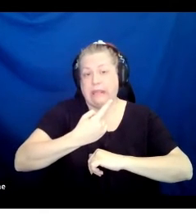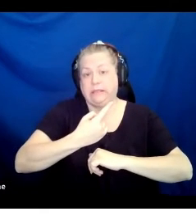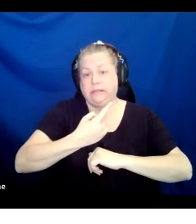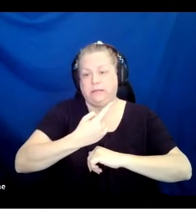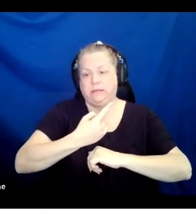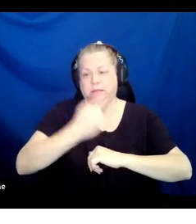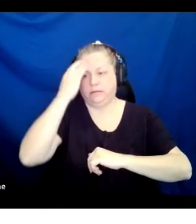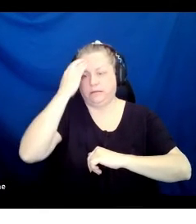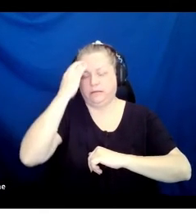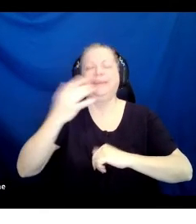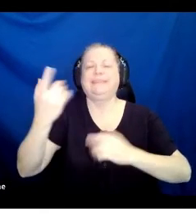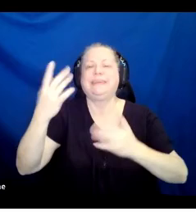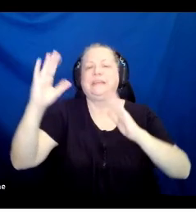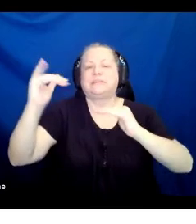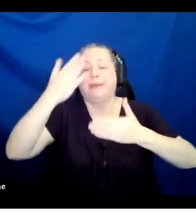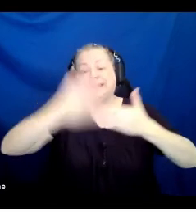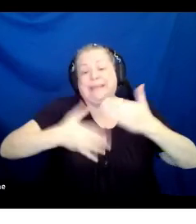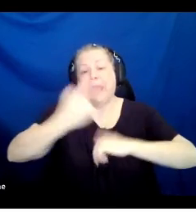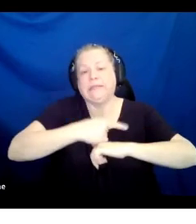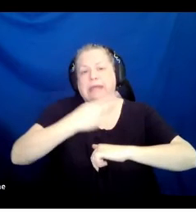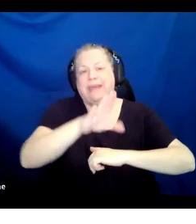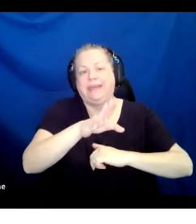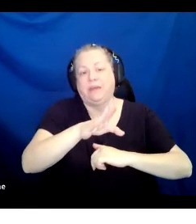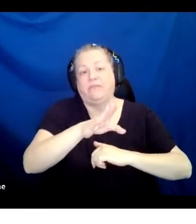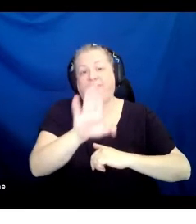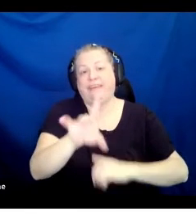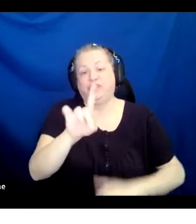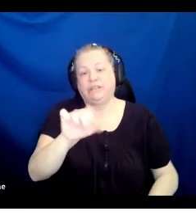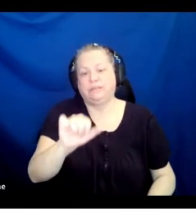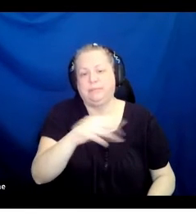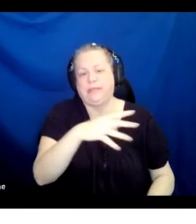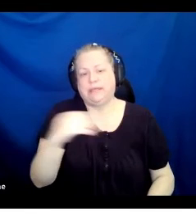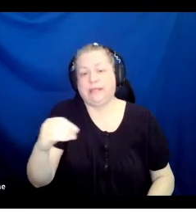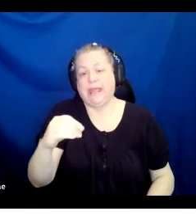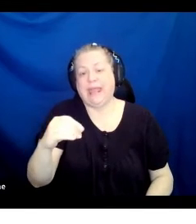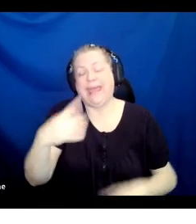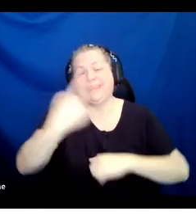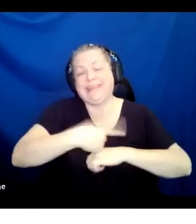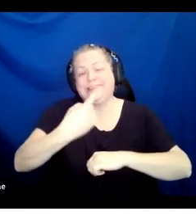the expected end date of their disability and the date on their most recent